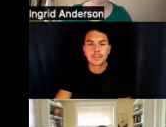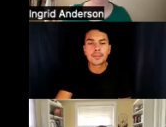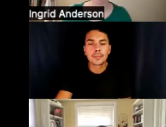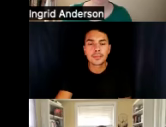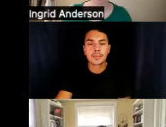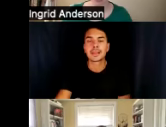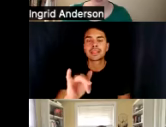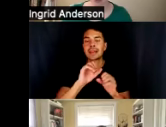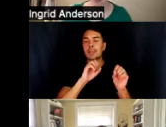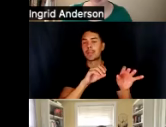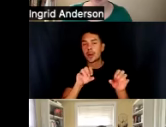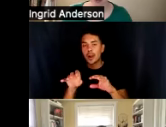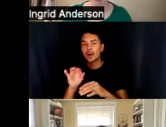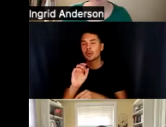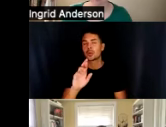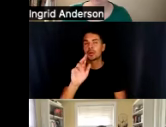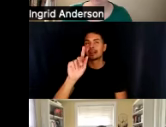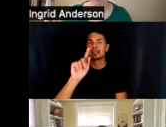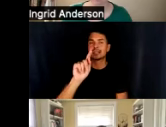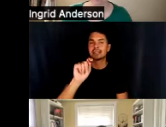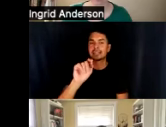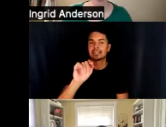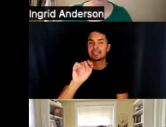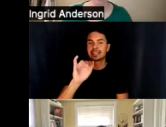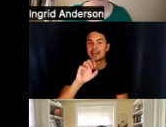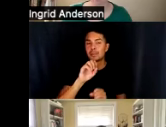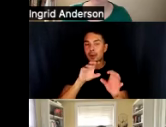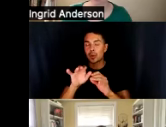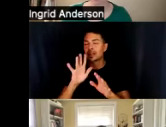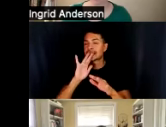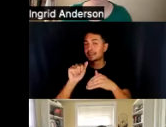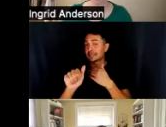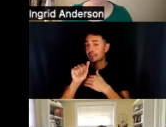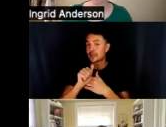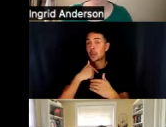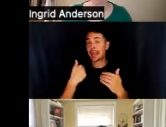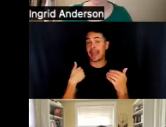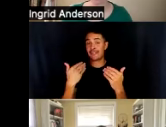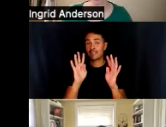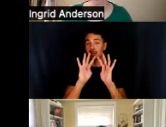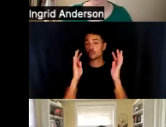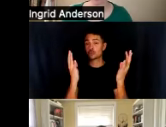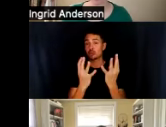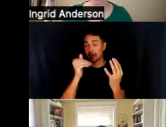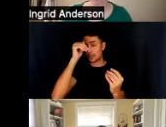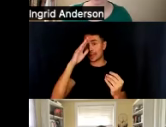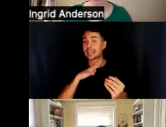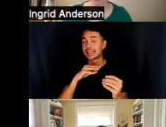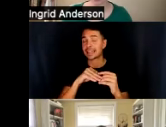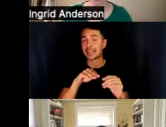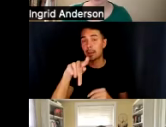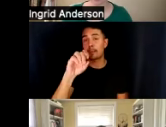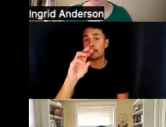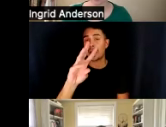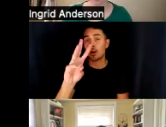of dangerous. We have, broadly speaking, men who are grooming or who are